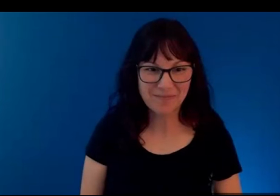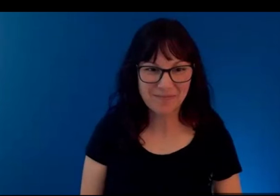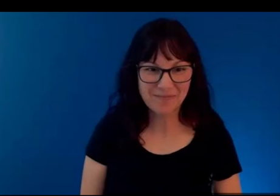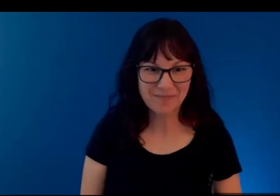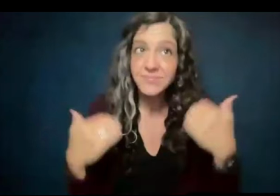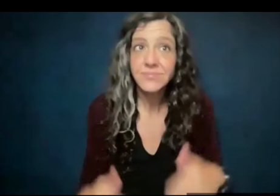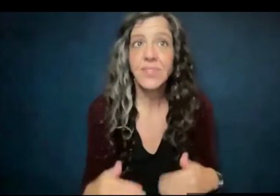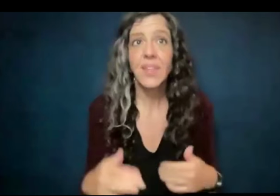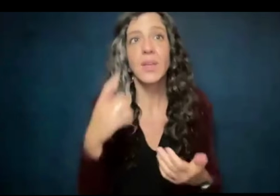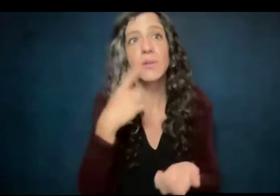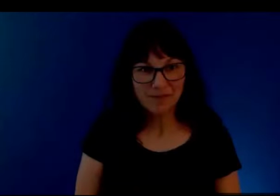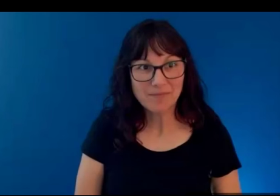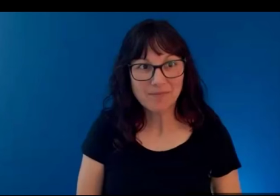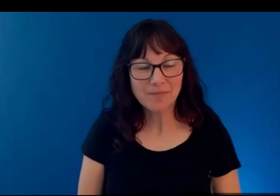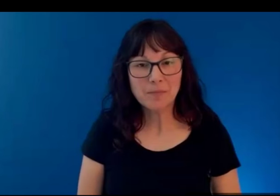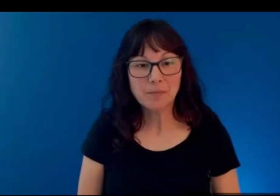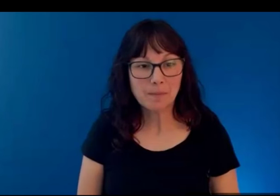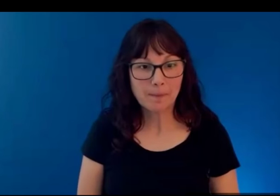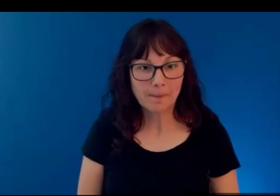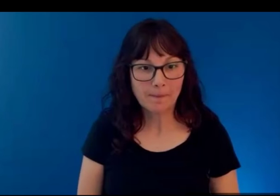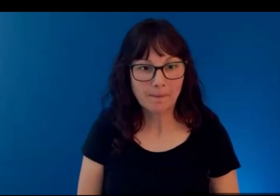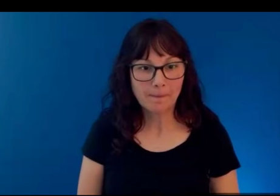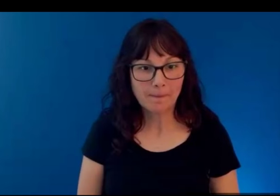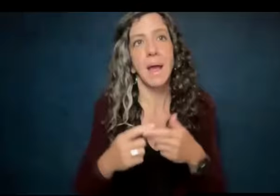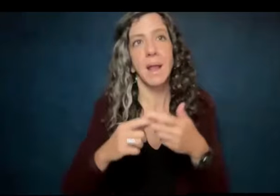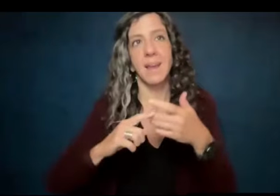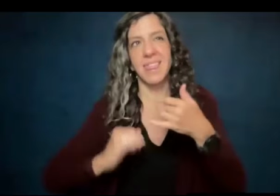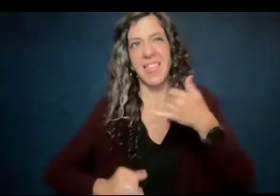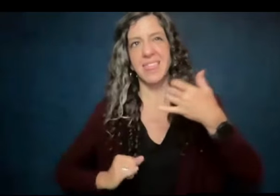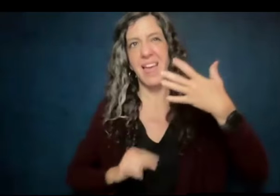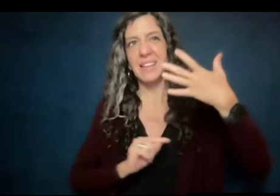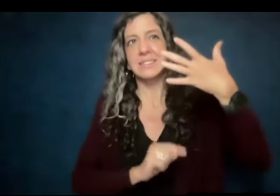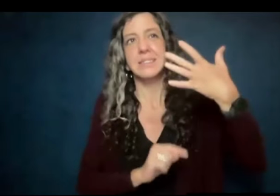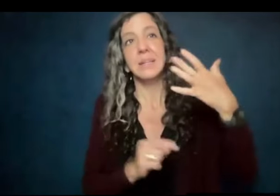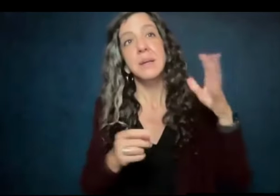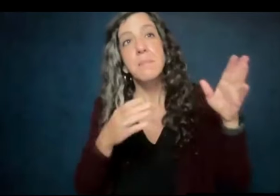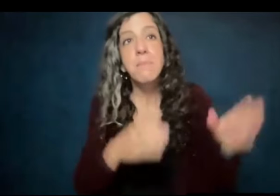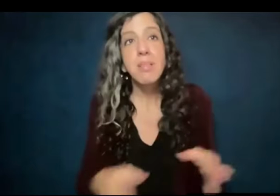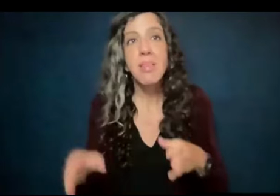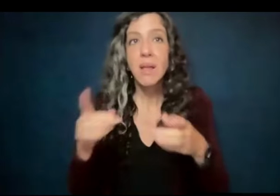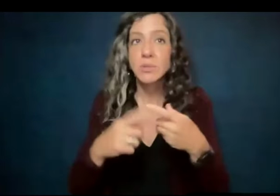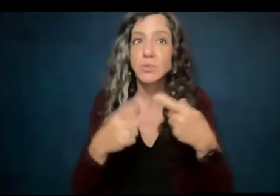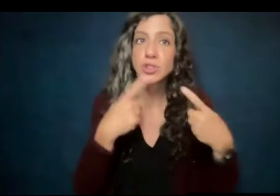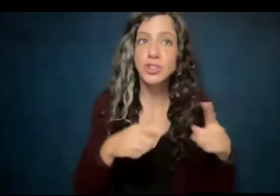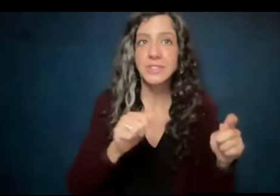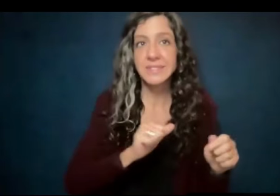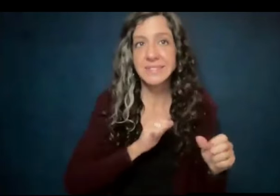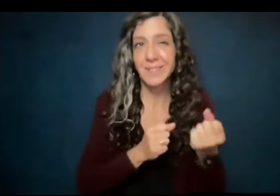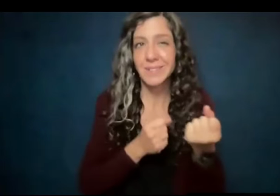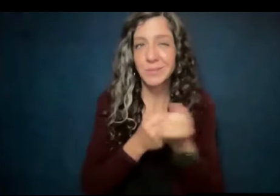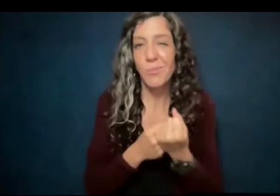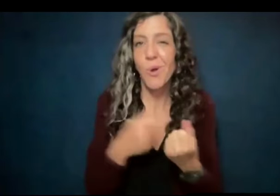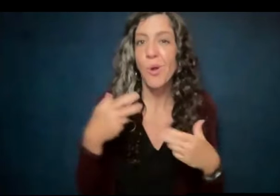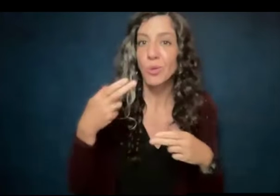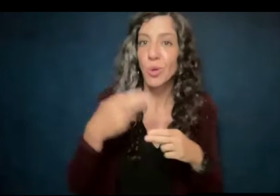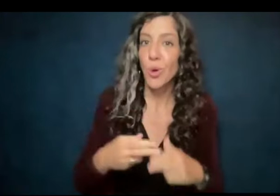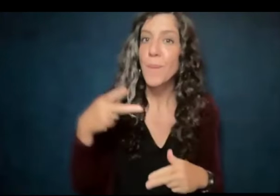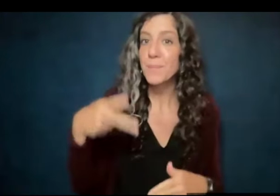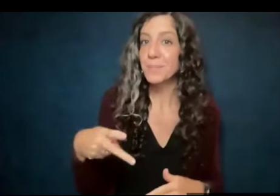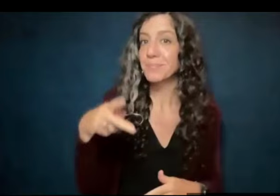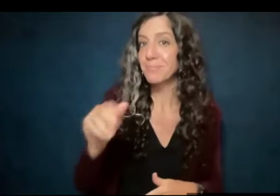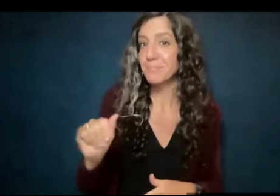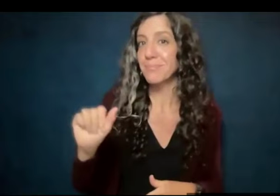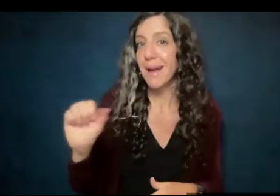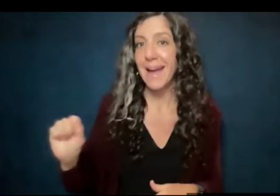about the the plan to achieve self-support, or the PASS deduction. But that is also